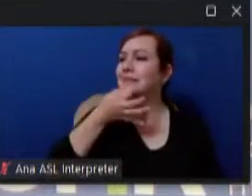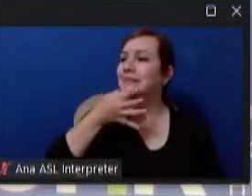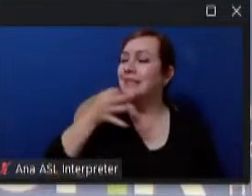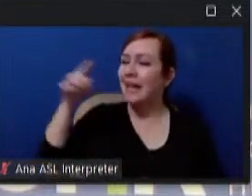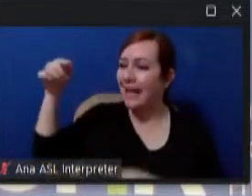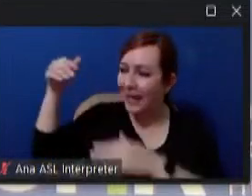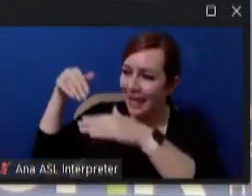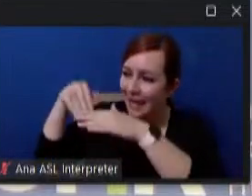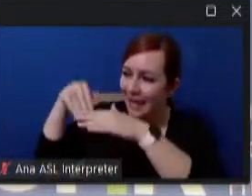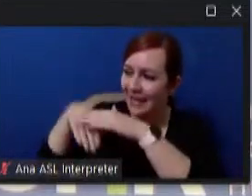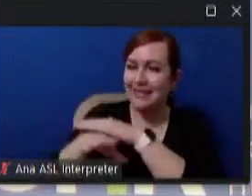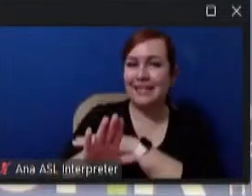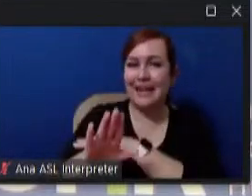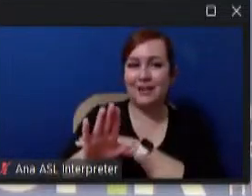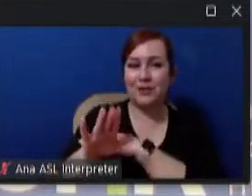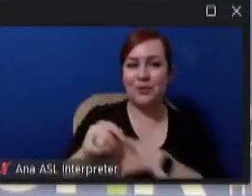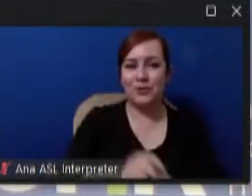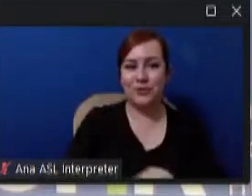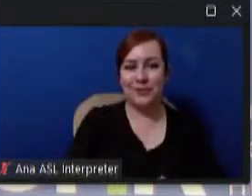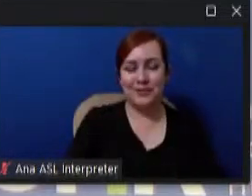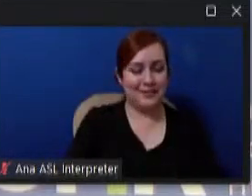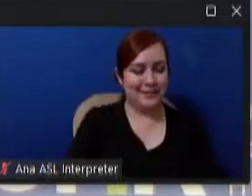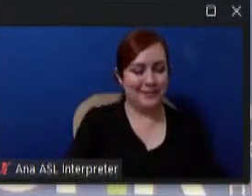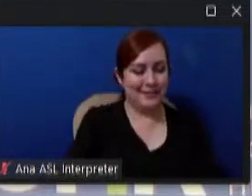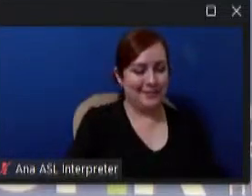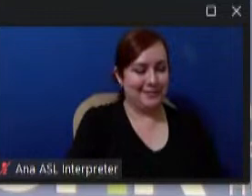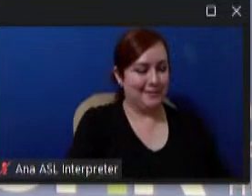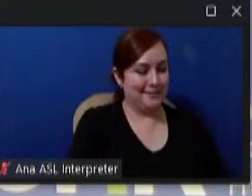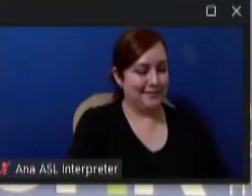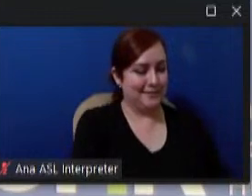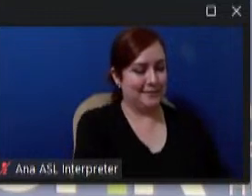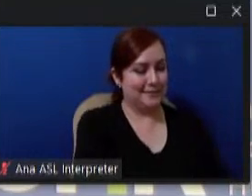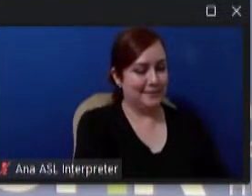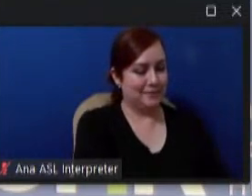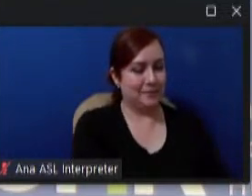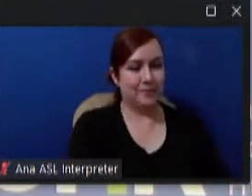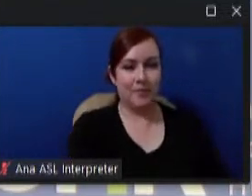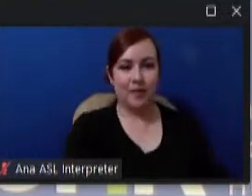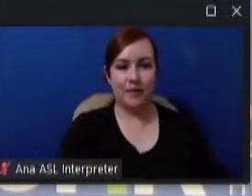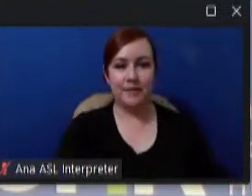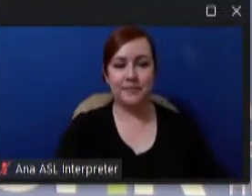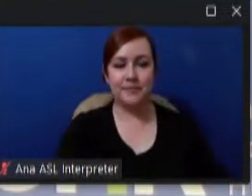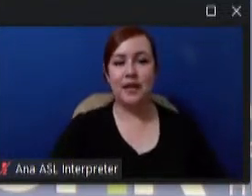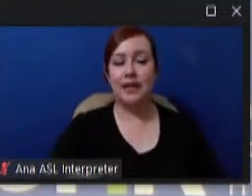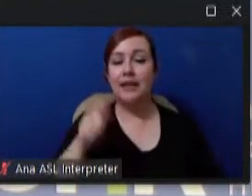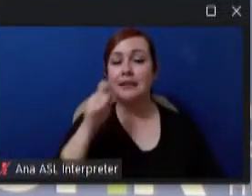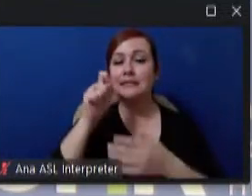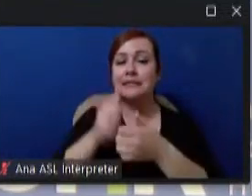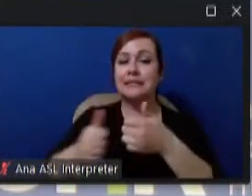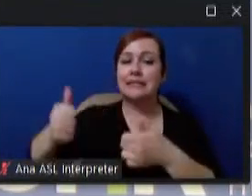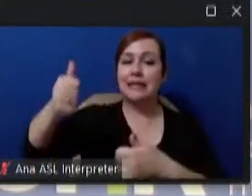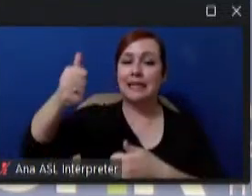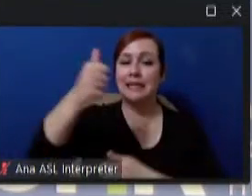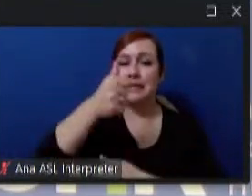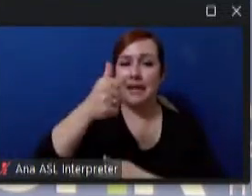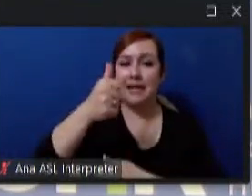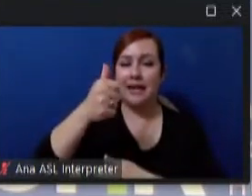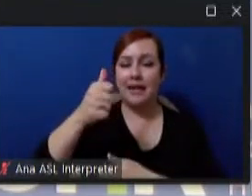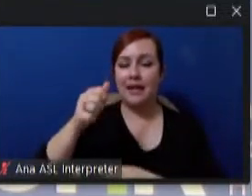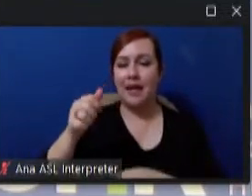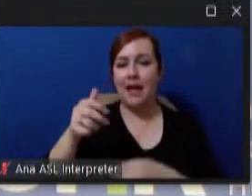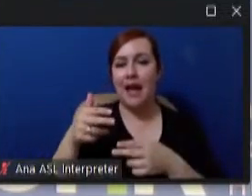We also have, just walking into the room at this very moment,